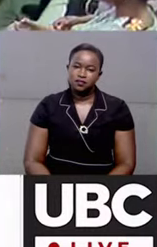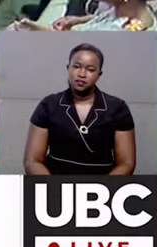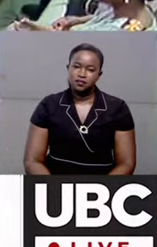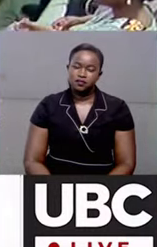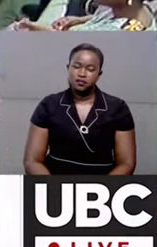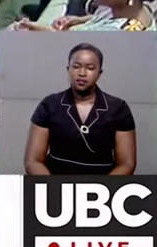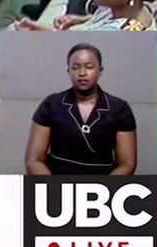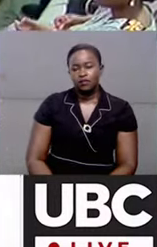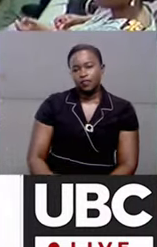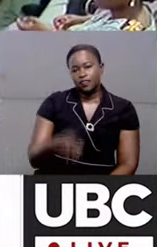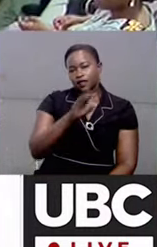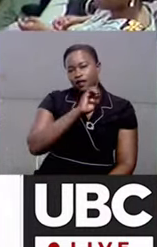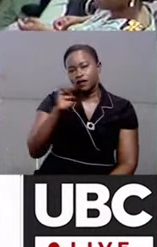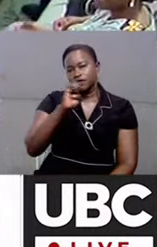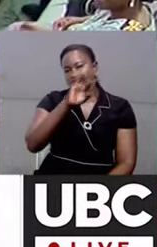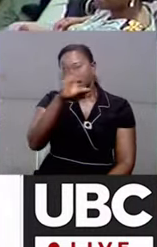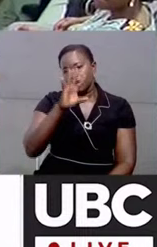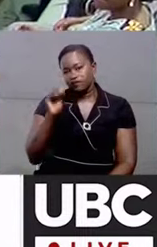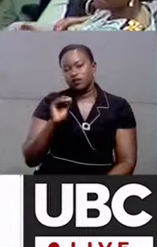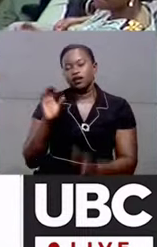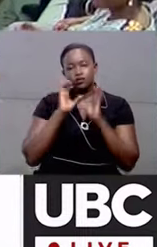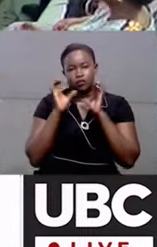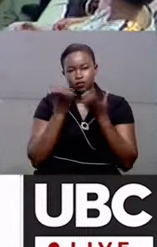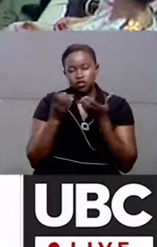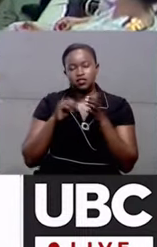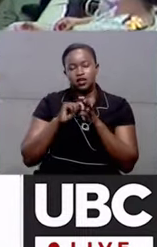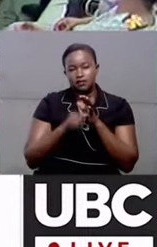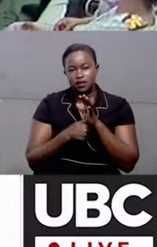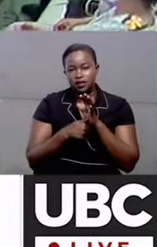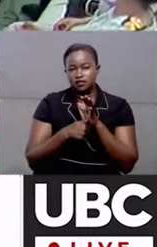East African Community Affairs.